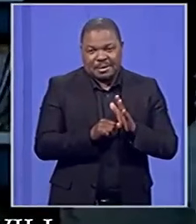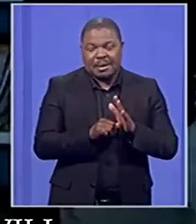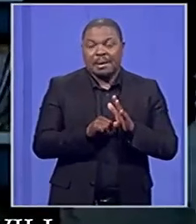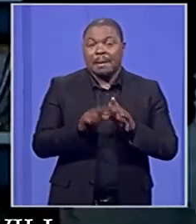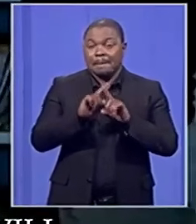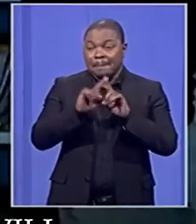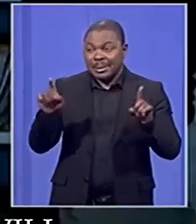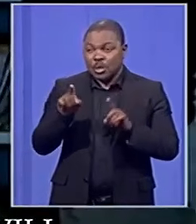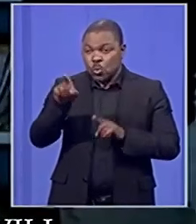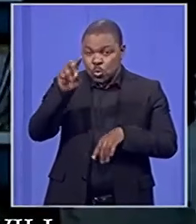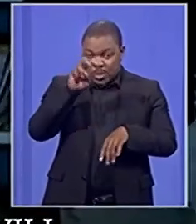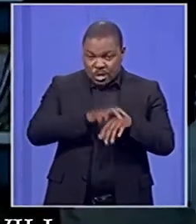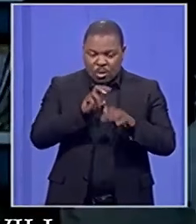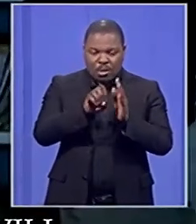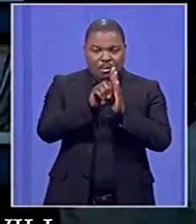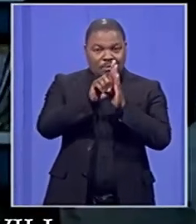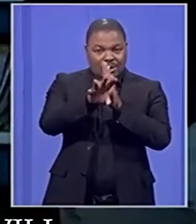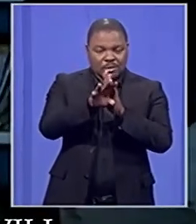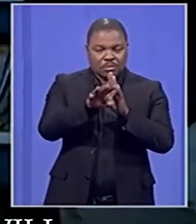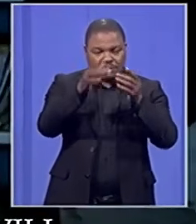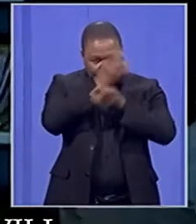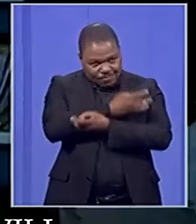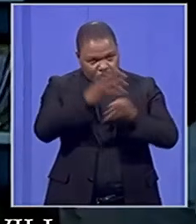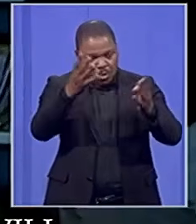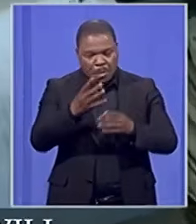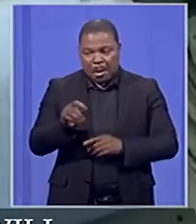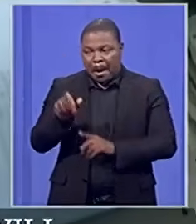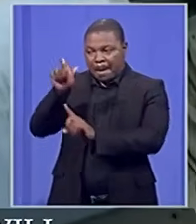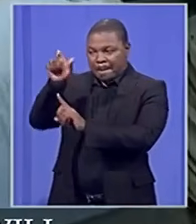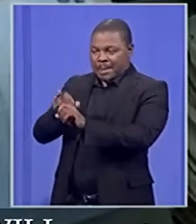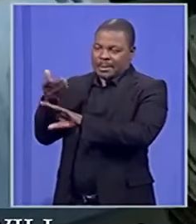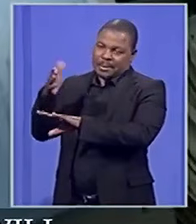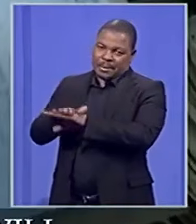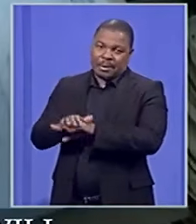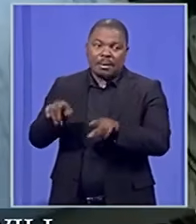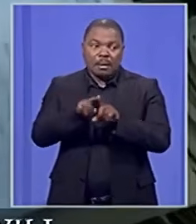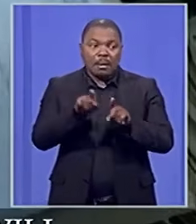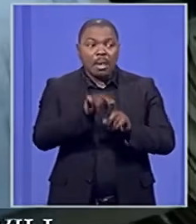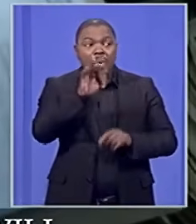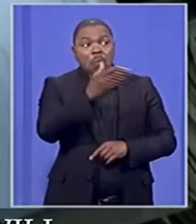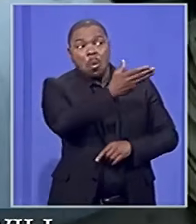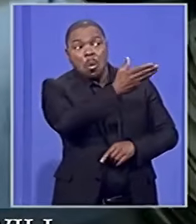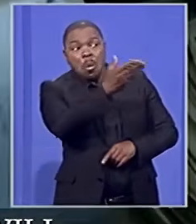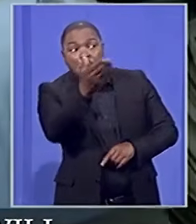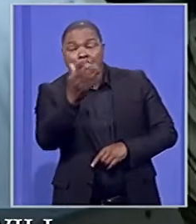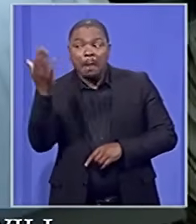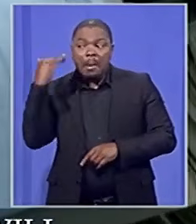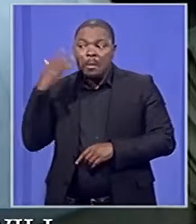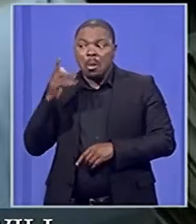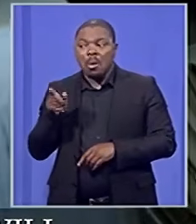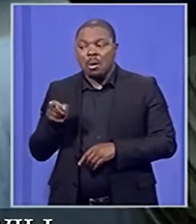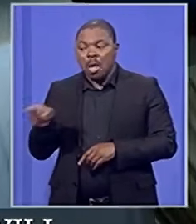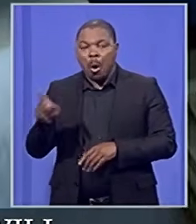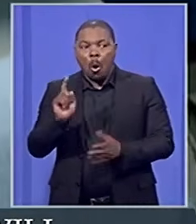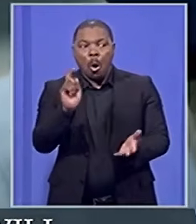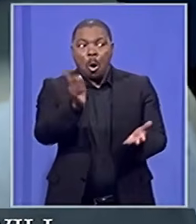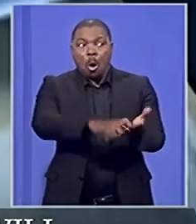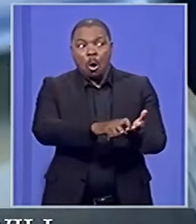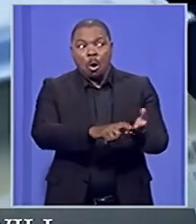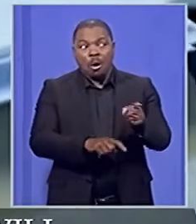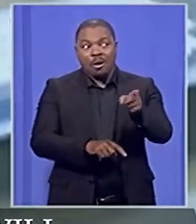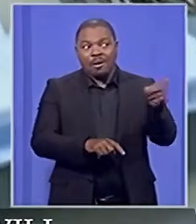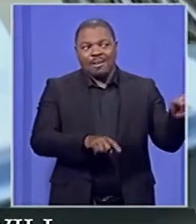le advertise hore mofu sa hlokahetse hore bao e leng hore mofu una ba kolota ba kgone hore ba loje di-claim